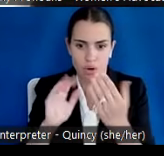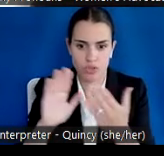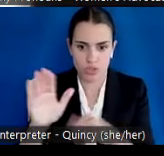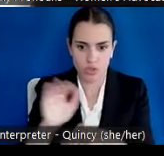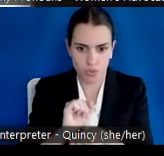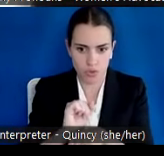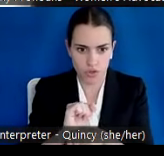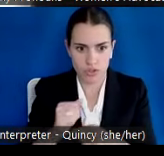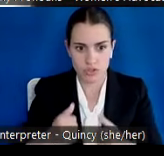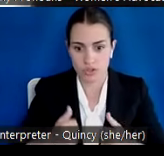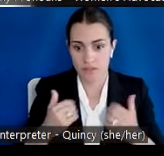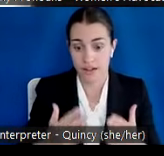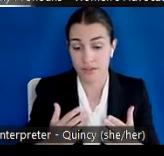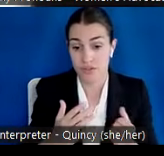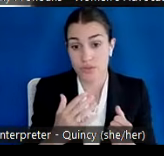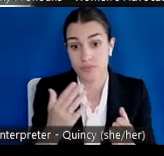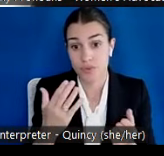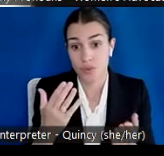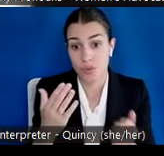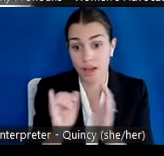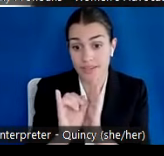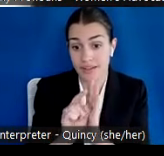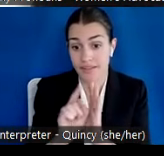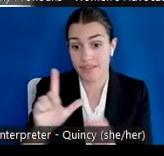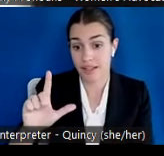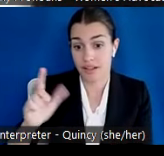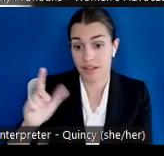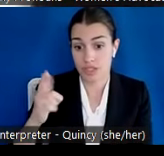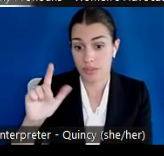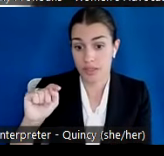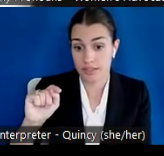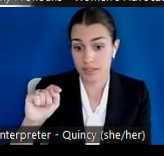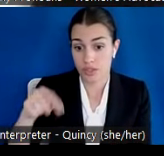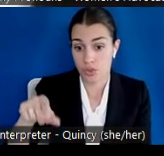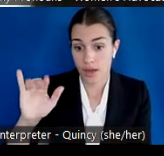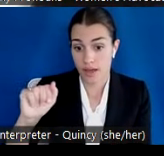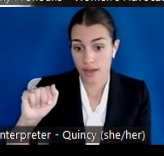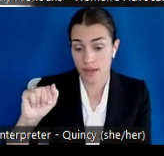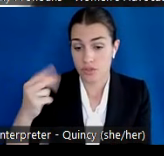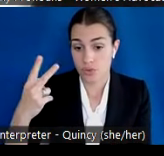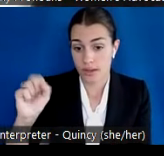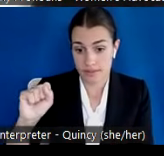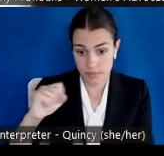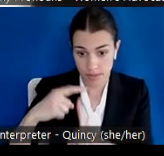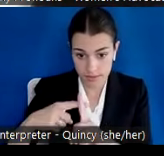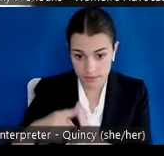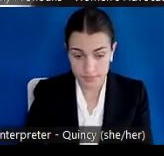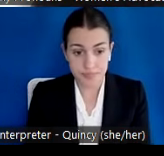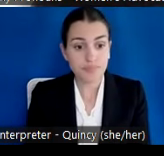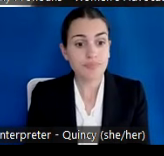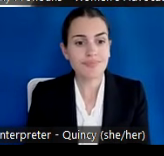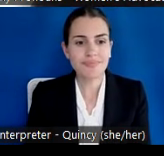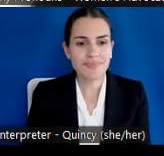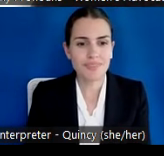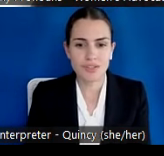survivors, especially survivors who might identify as LGBTQIA2+. So go ahead and launch this next poll. It